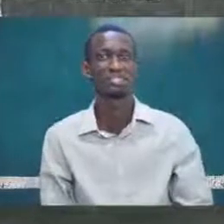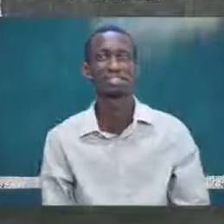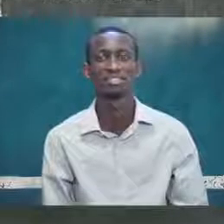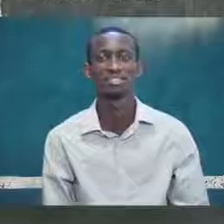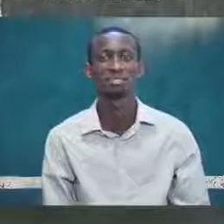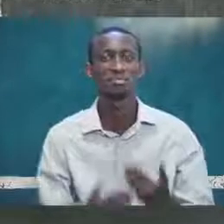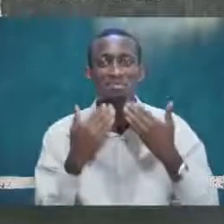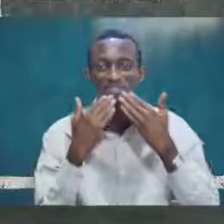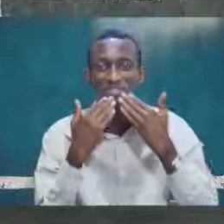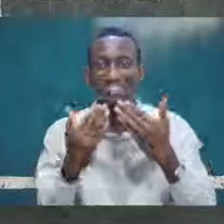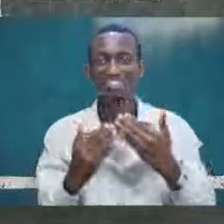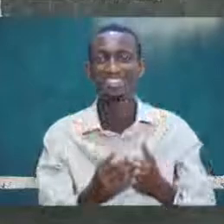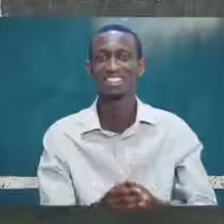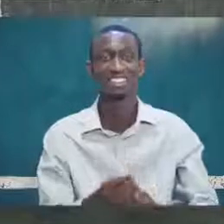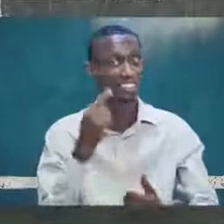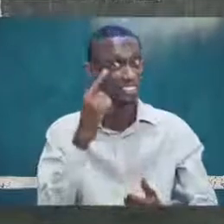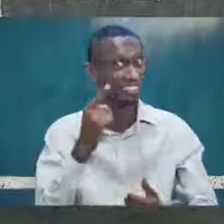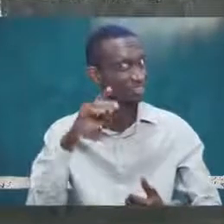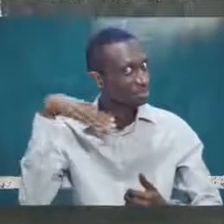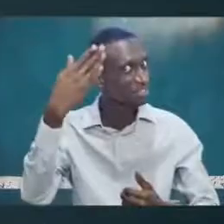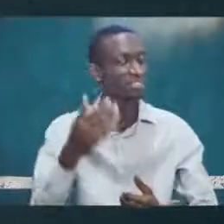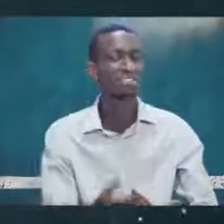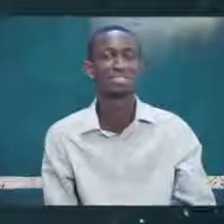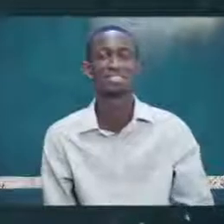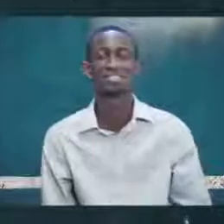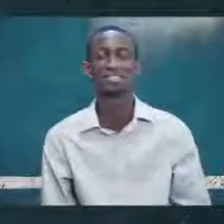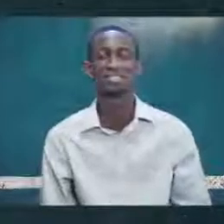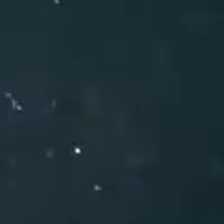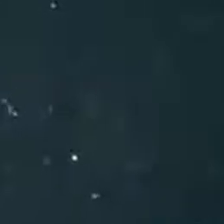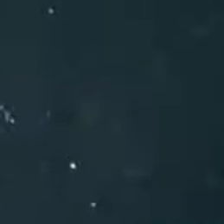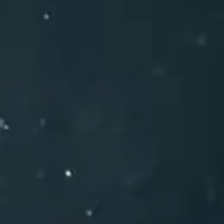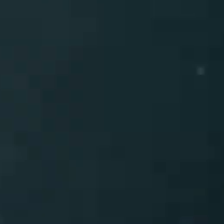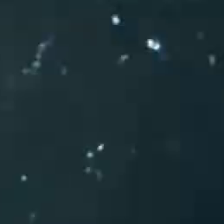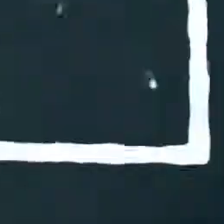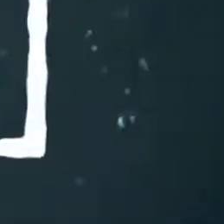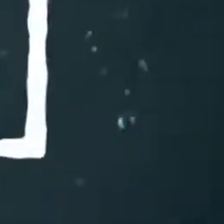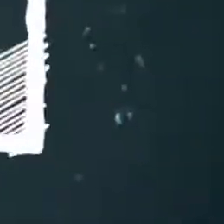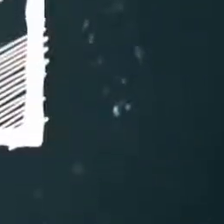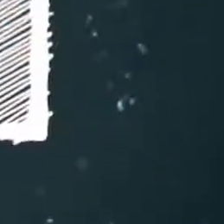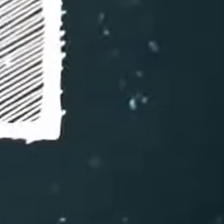Thank you. See you again.